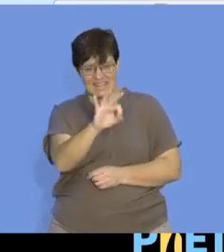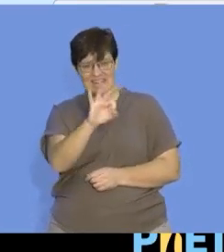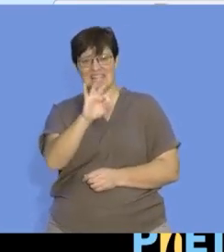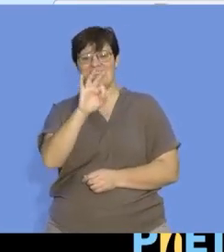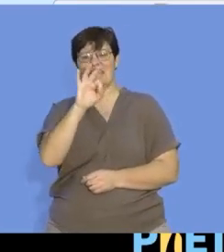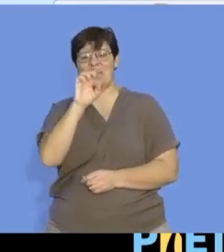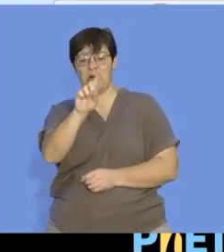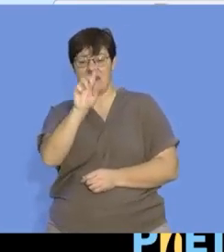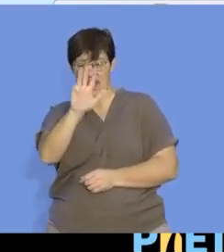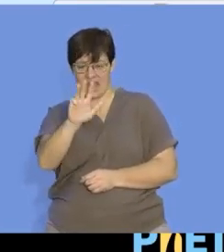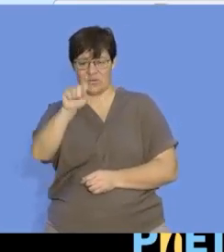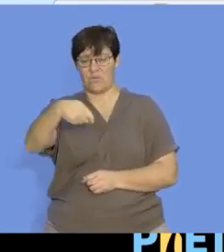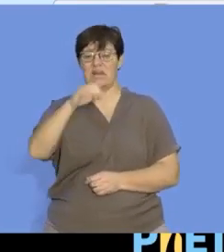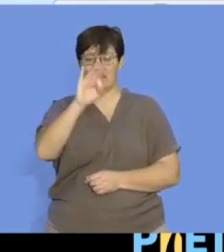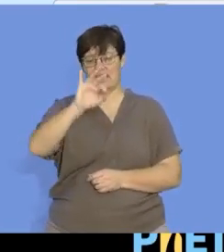4,319,3 joules.